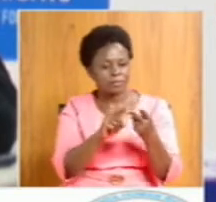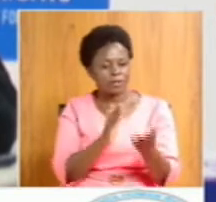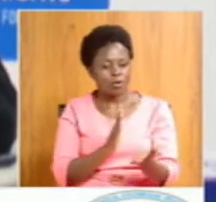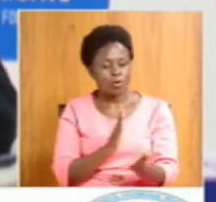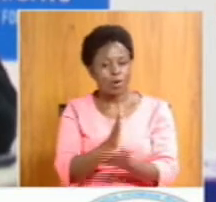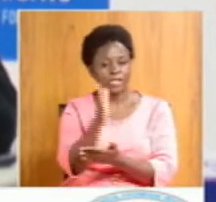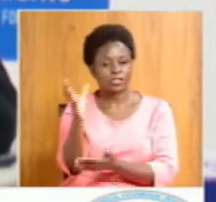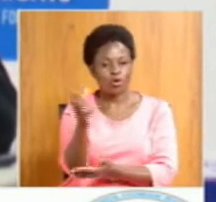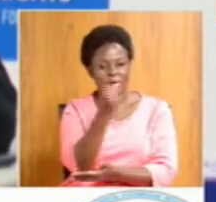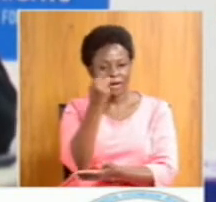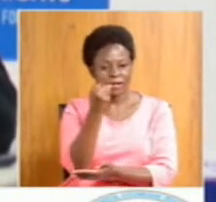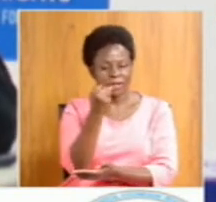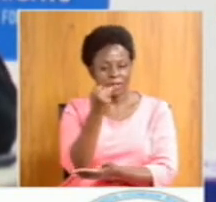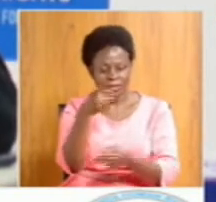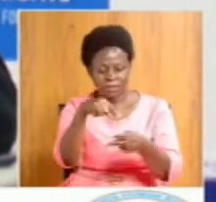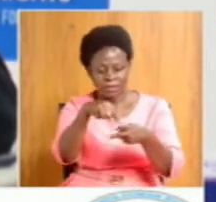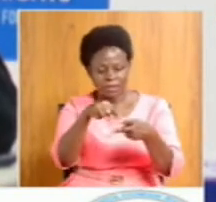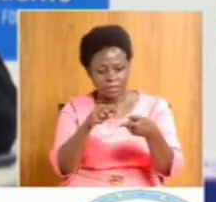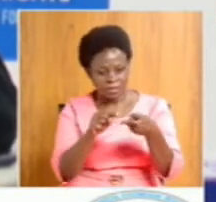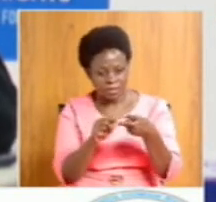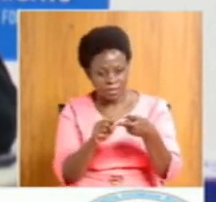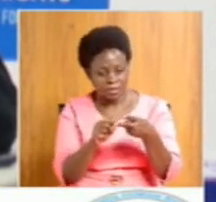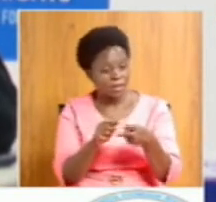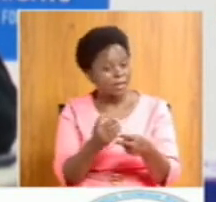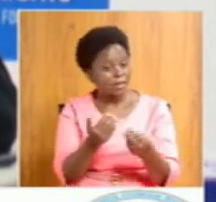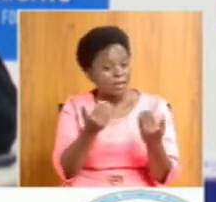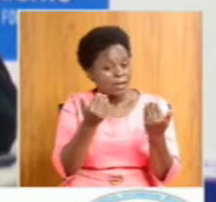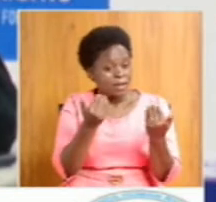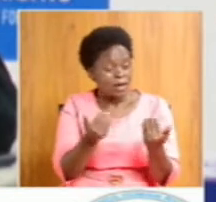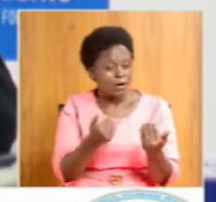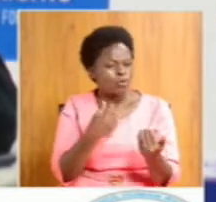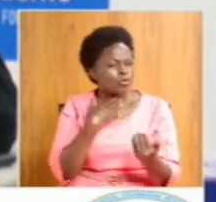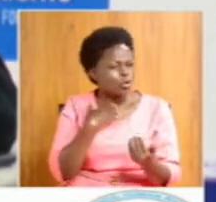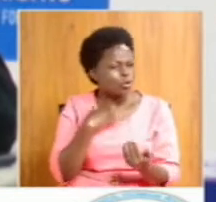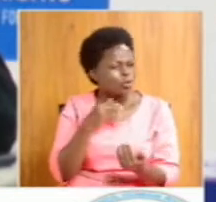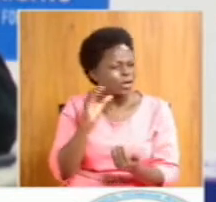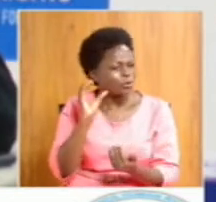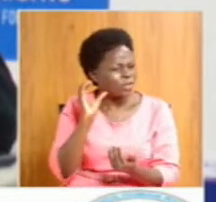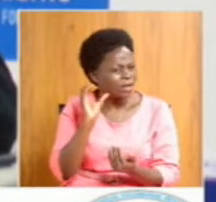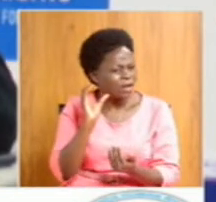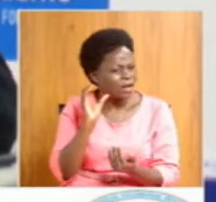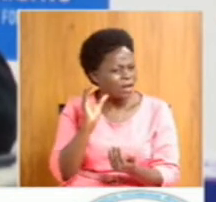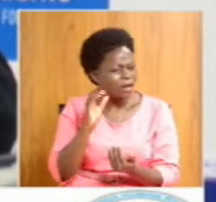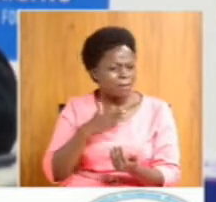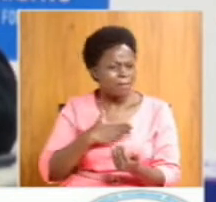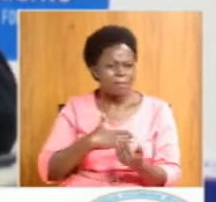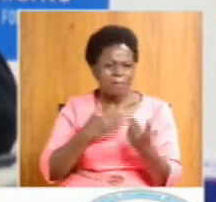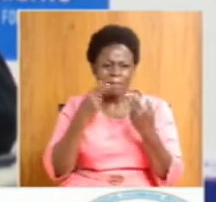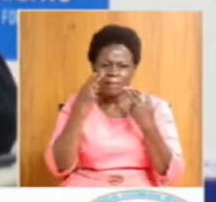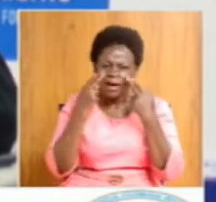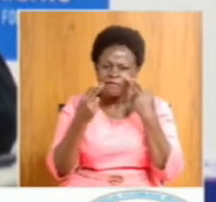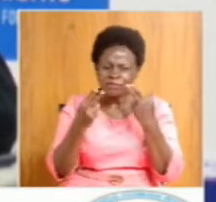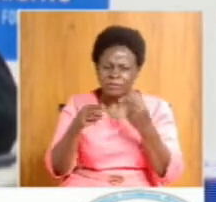rights holder. And you want to hear my views